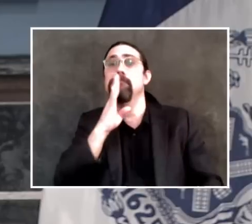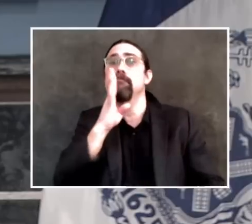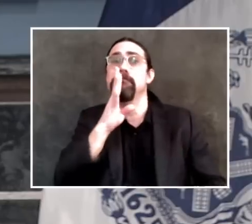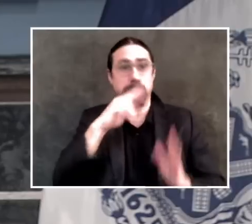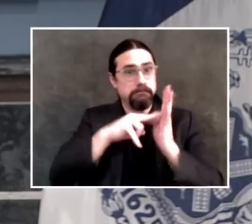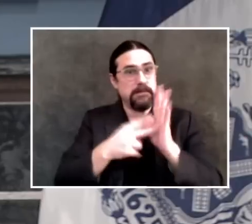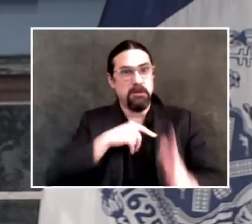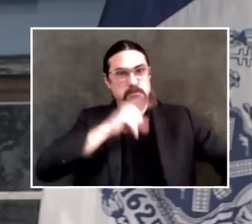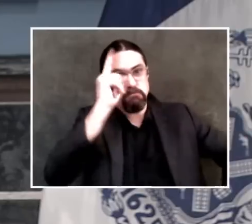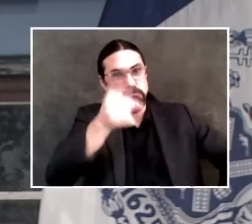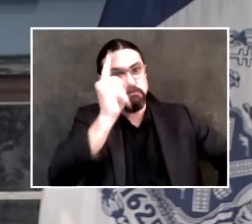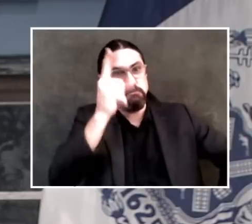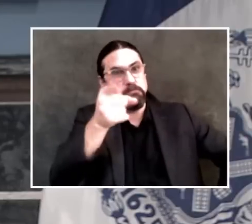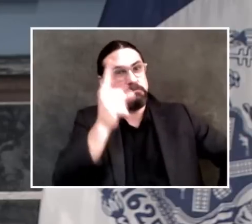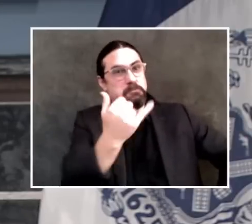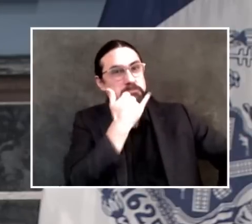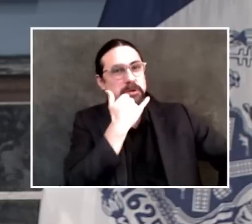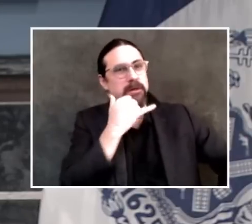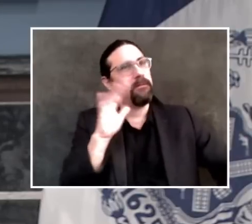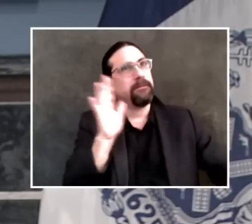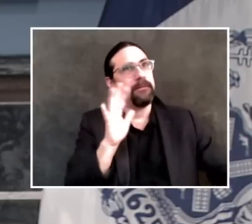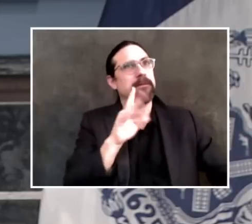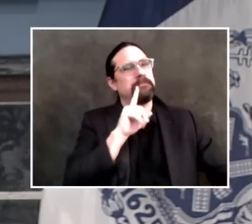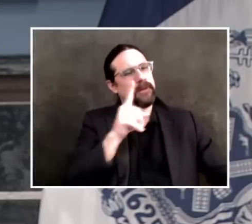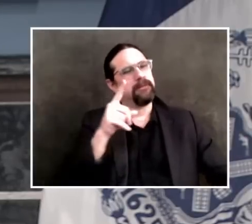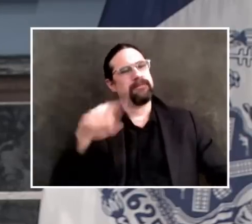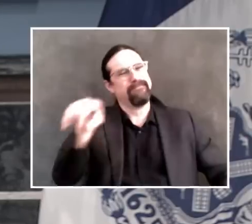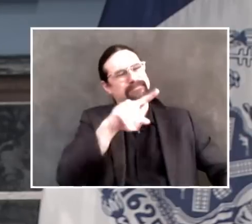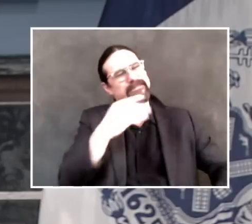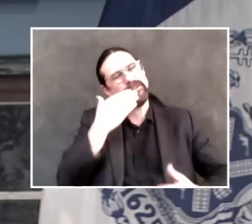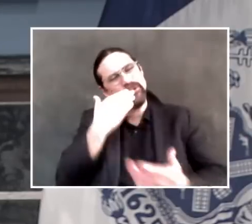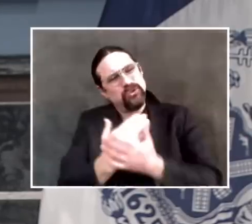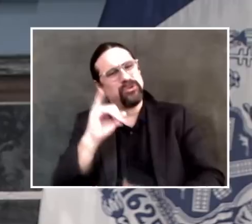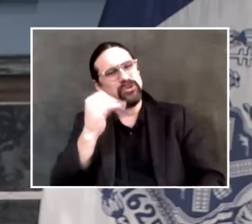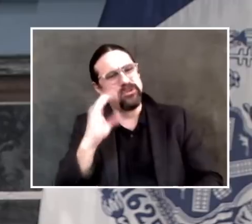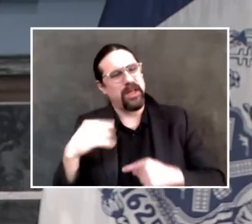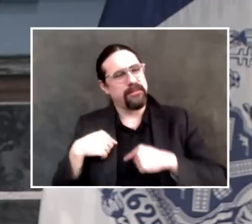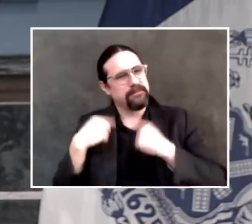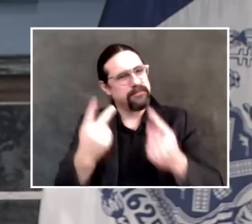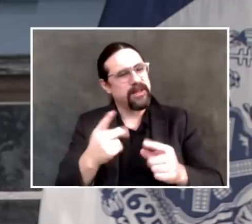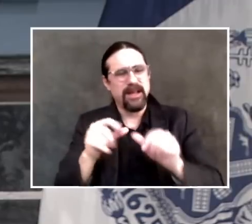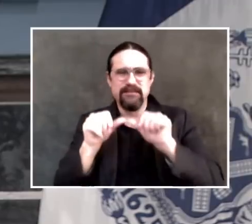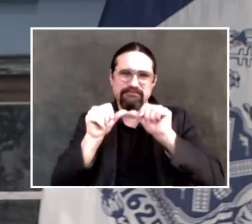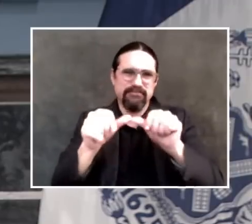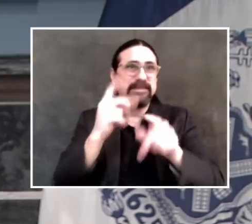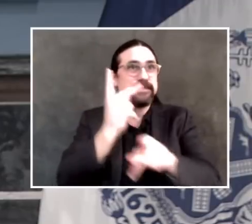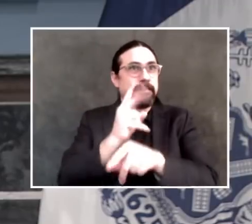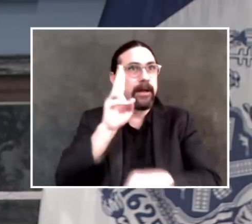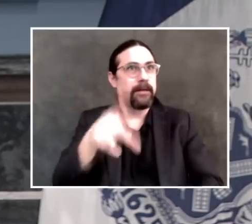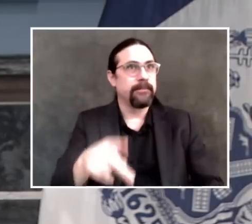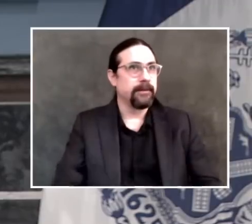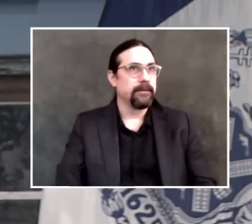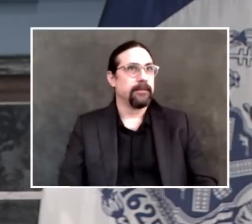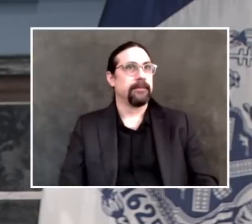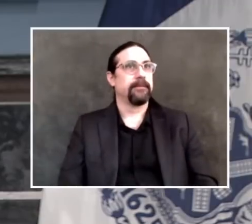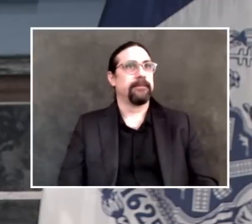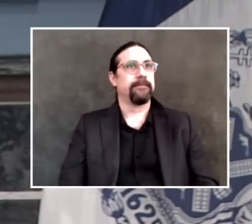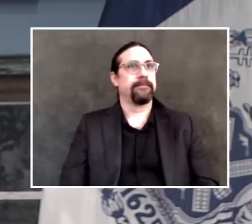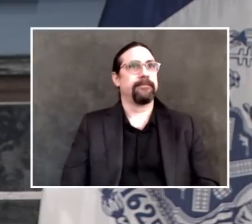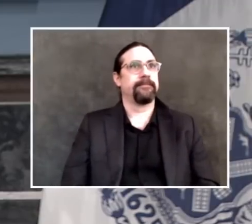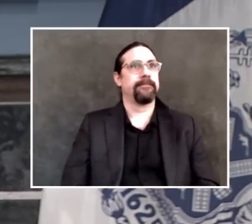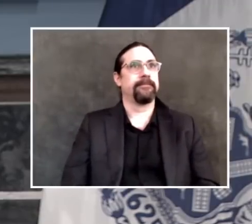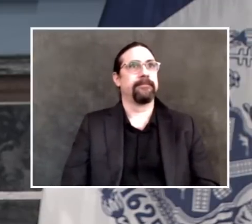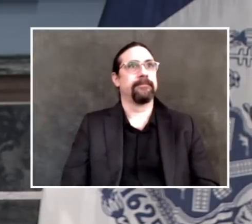save ourselves here. There's clearly a lot more our federal government could be doing, and I'm going to talk about that, particularly when it comes to testing.